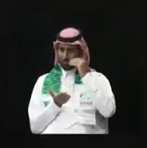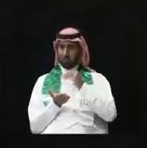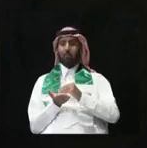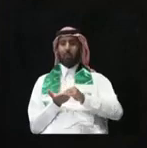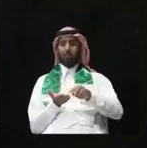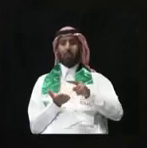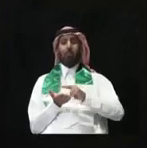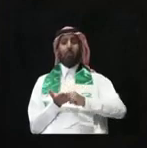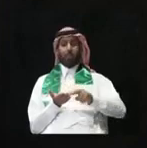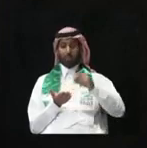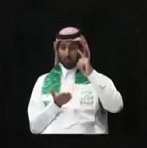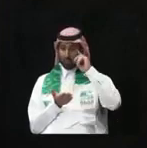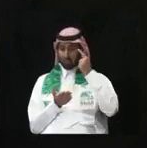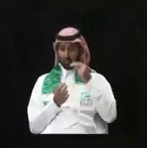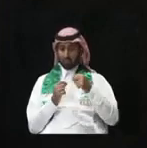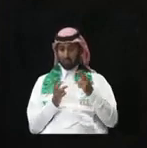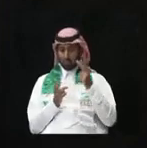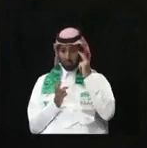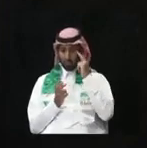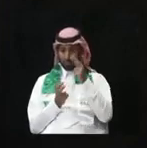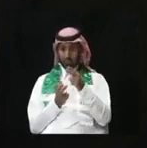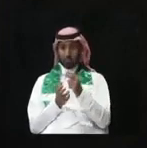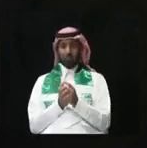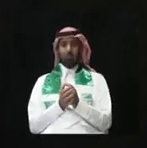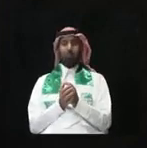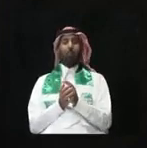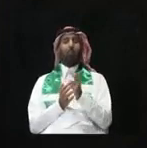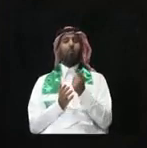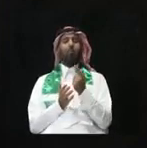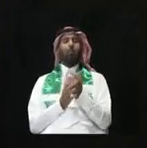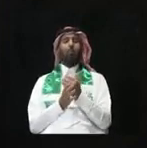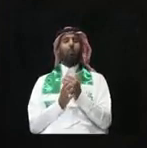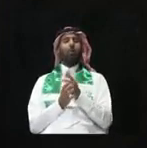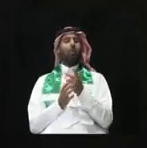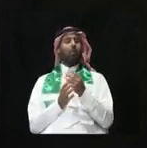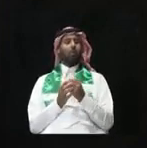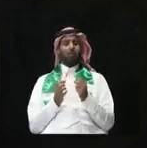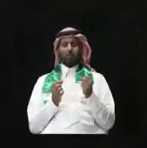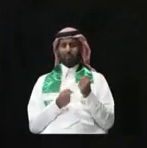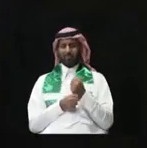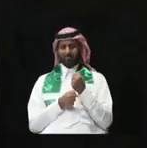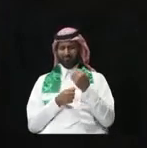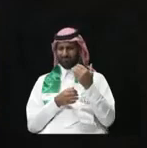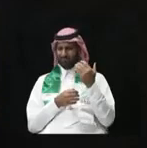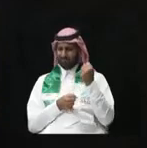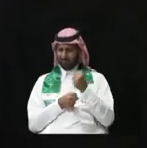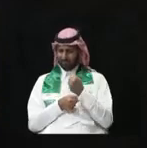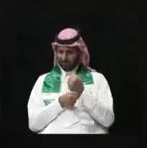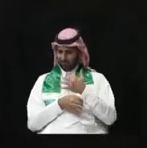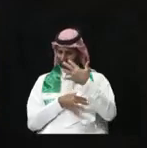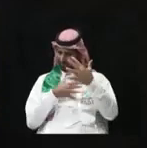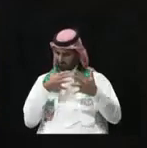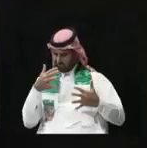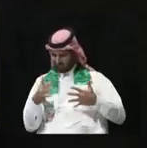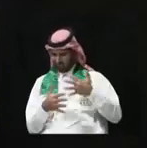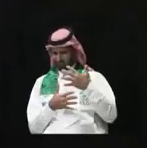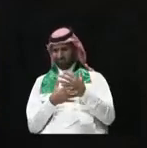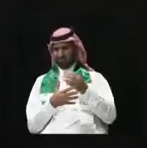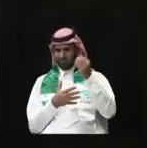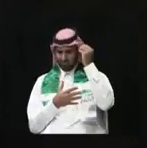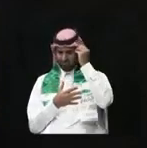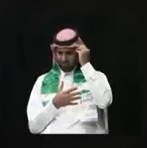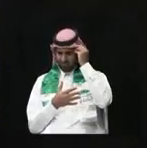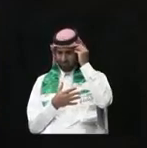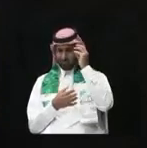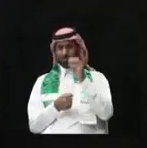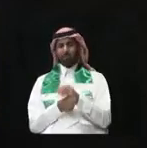the fact is. Number 2, what is a major fact about the change in education?